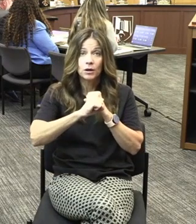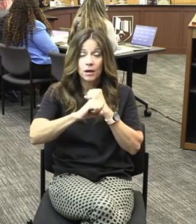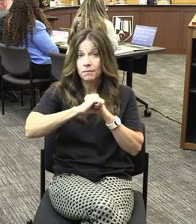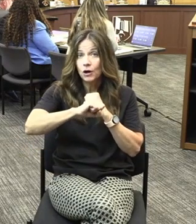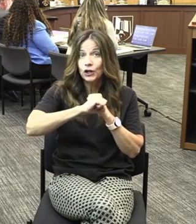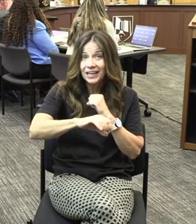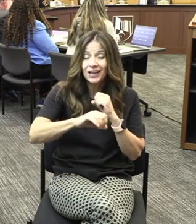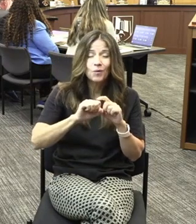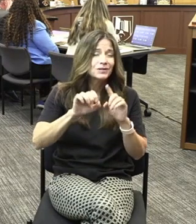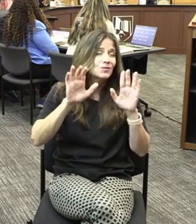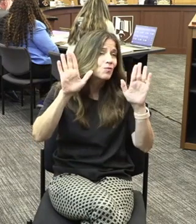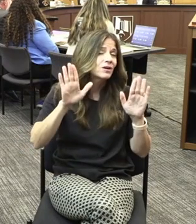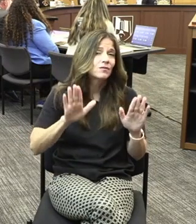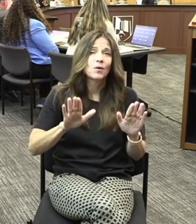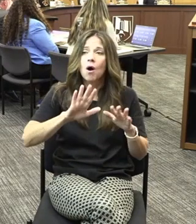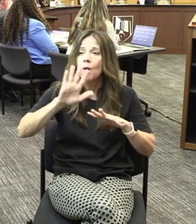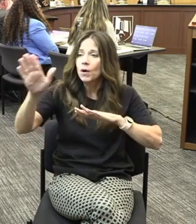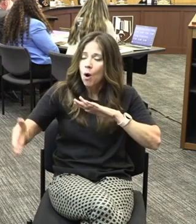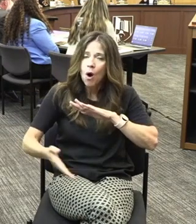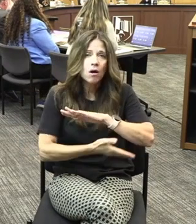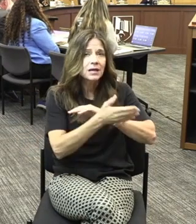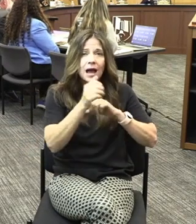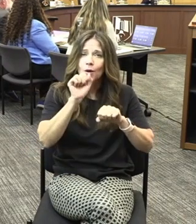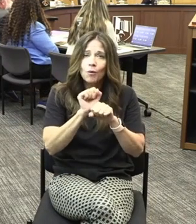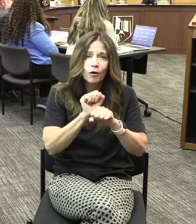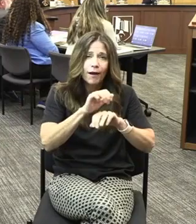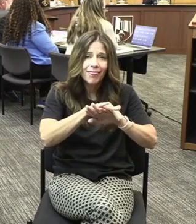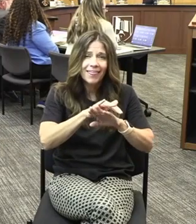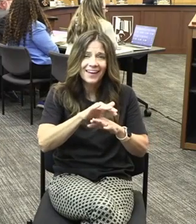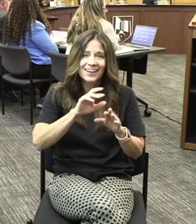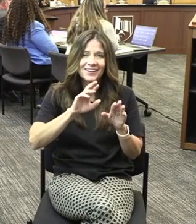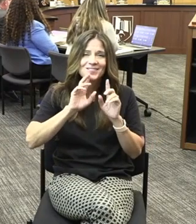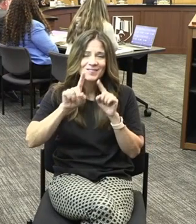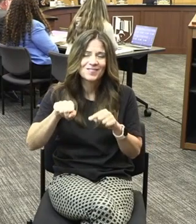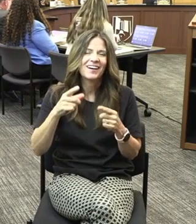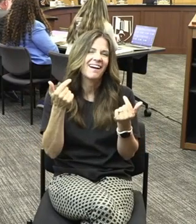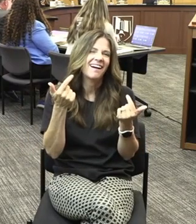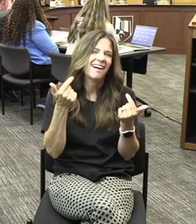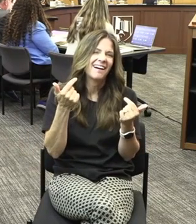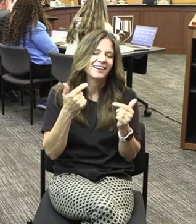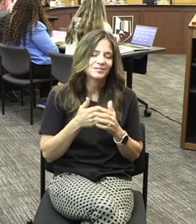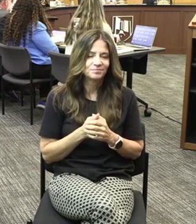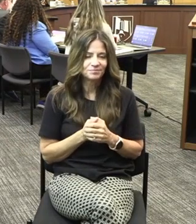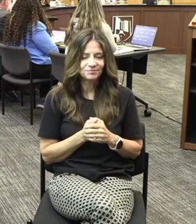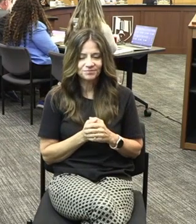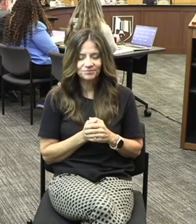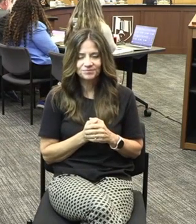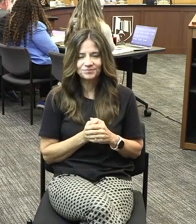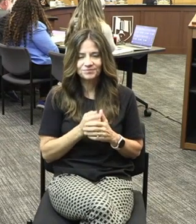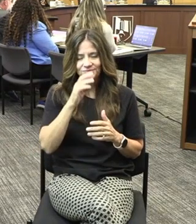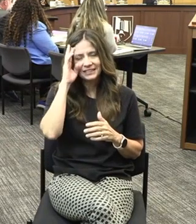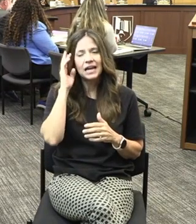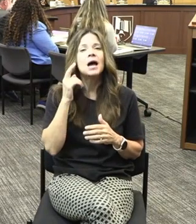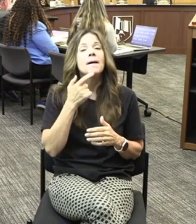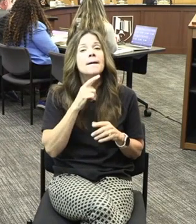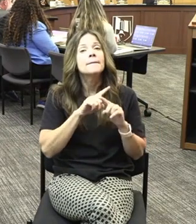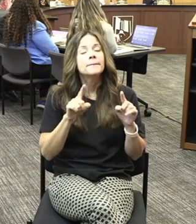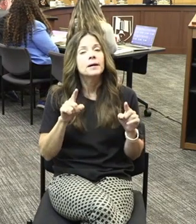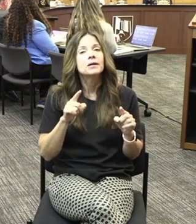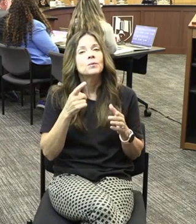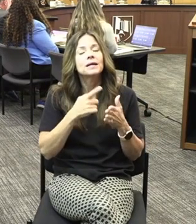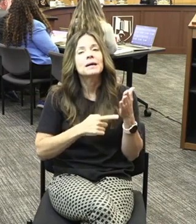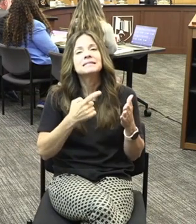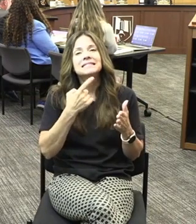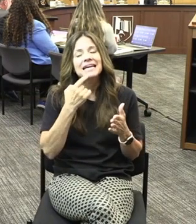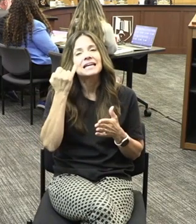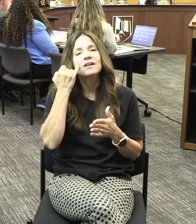explanation of this. We were up all night working on that report, by the way. No, I had nothing, but it fit in well with what I'm saying here is if we